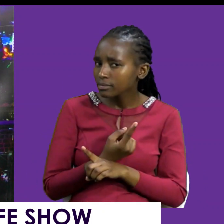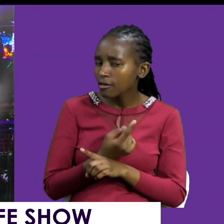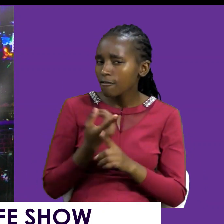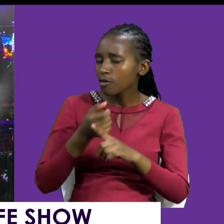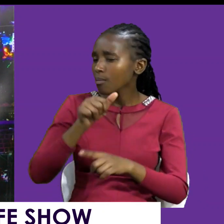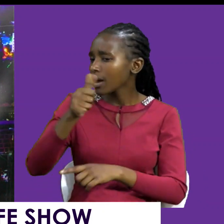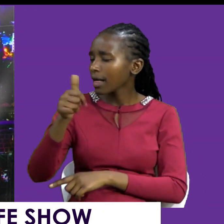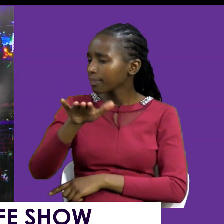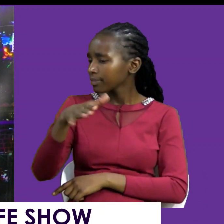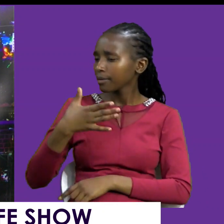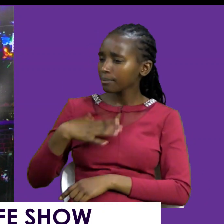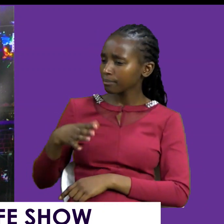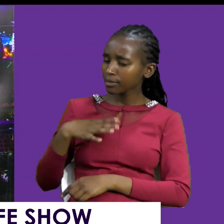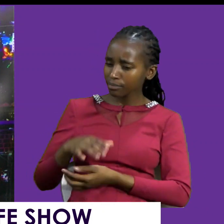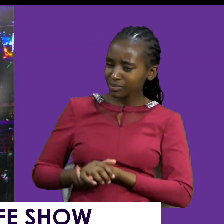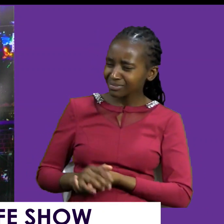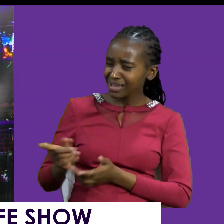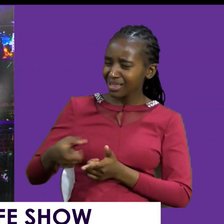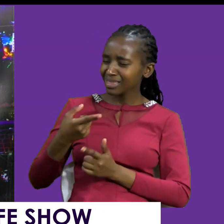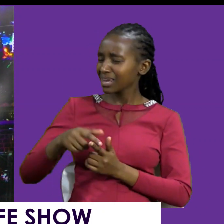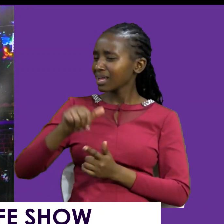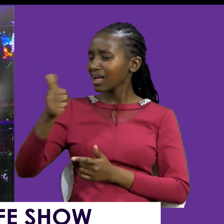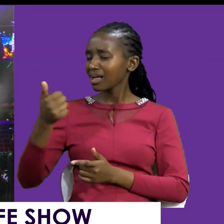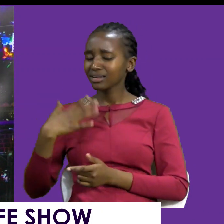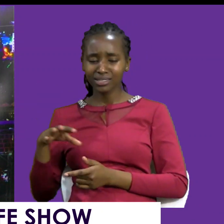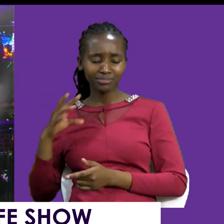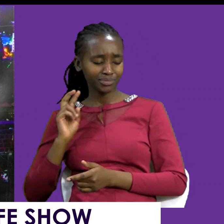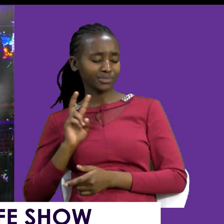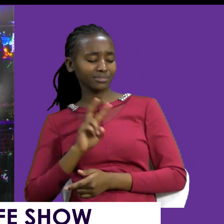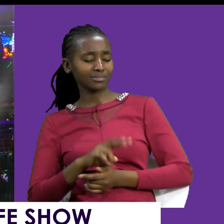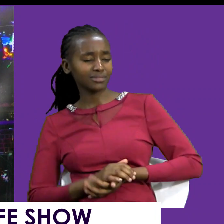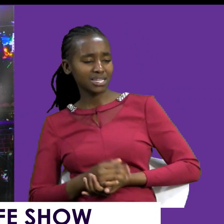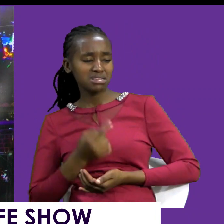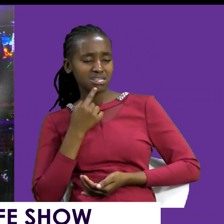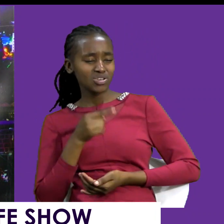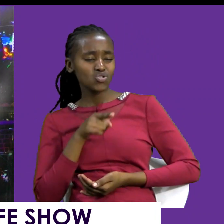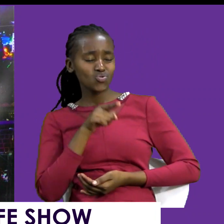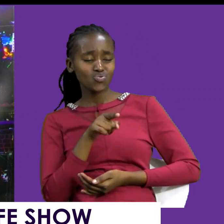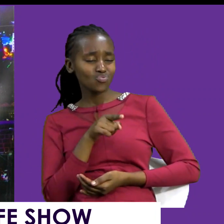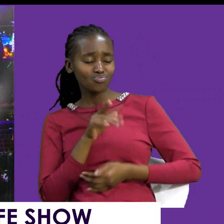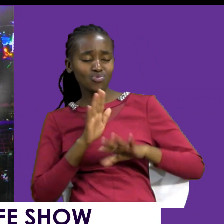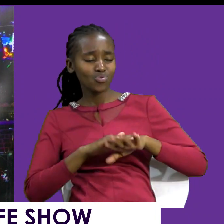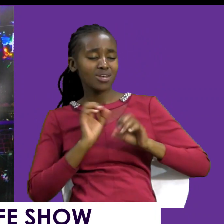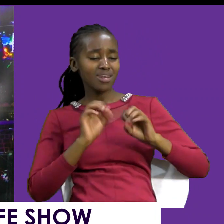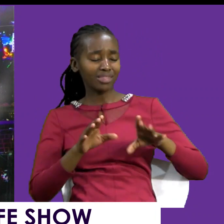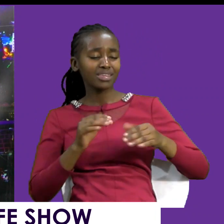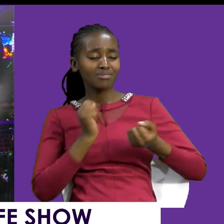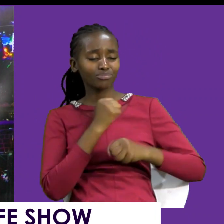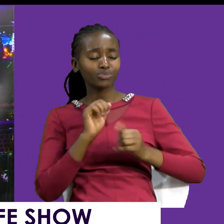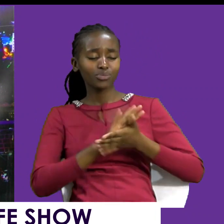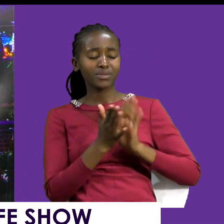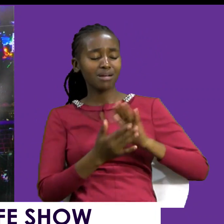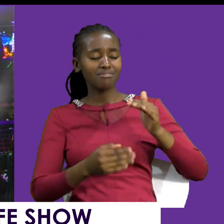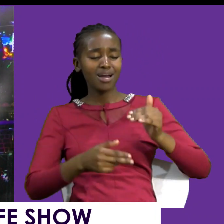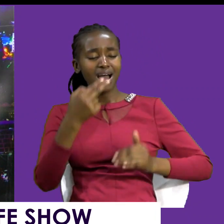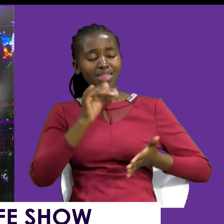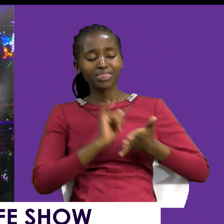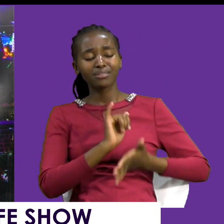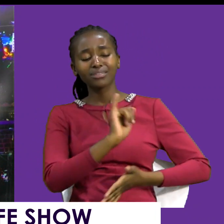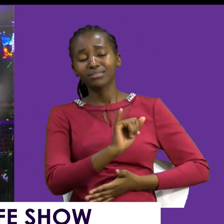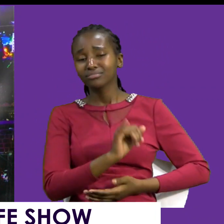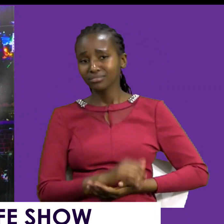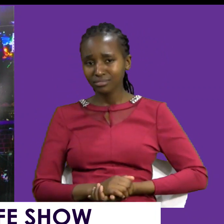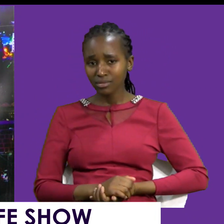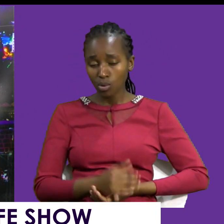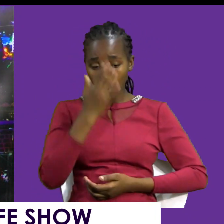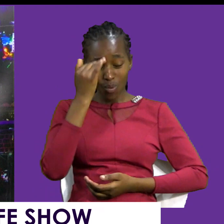may have been put on a certain level to imagine that you can never go beyond that level. You know, as that race,